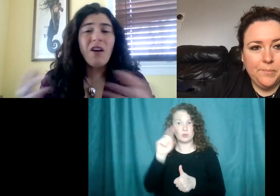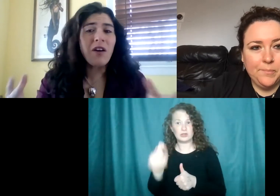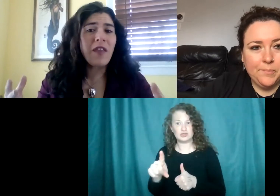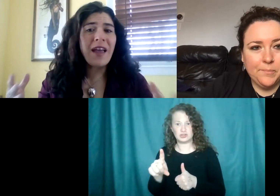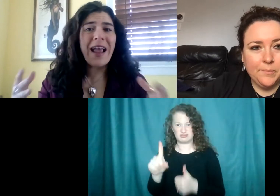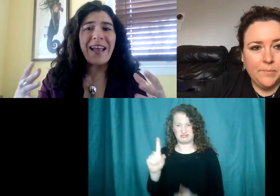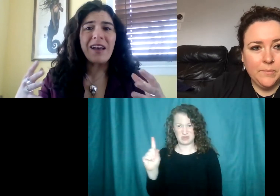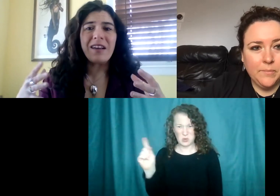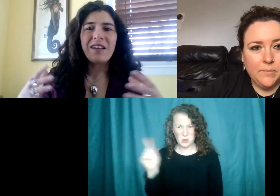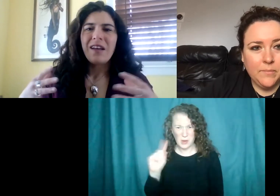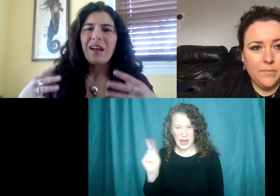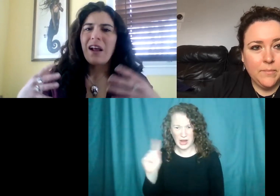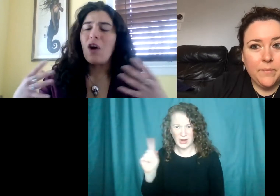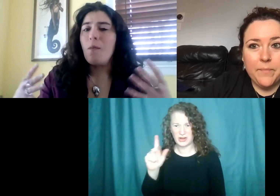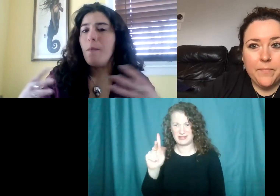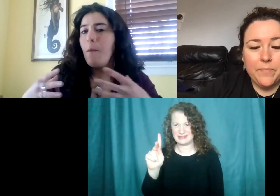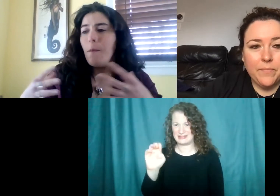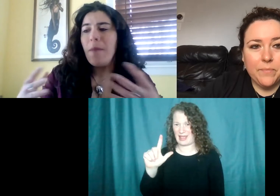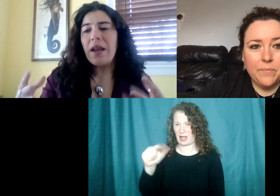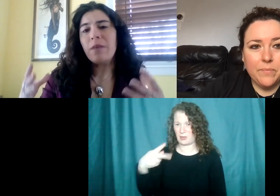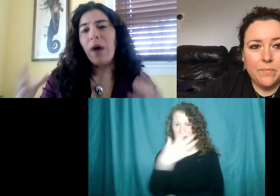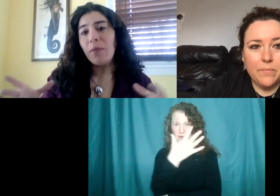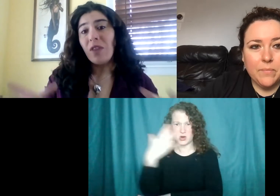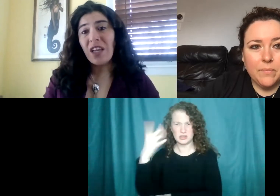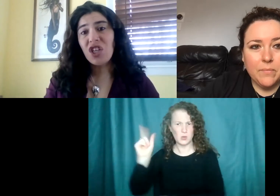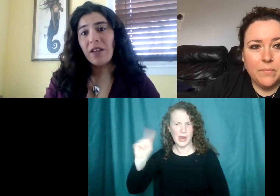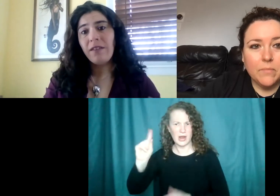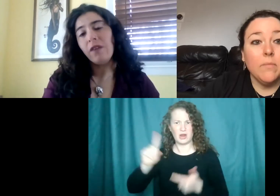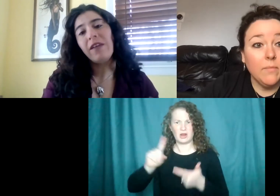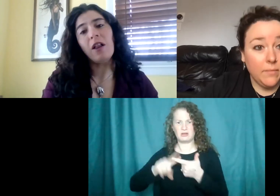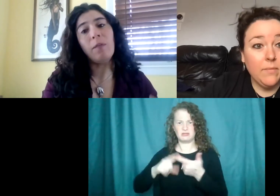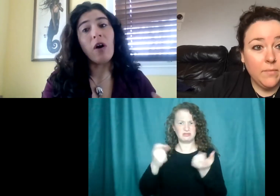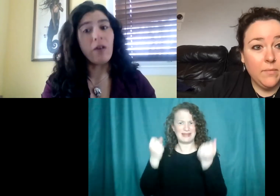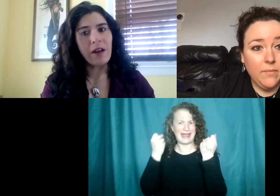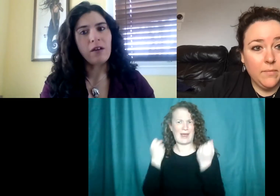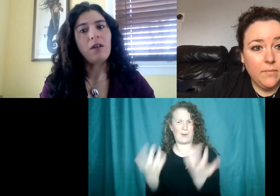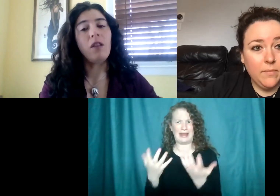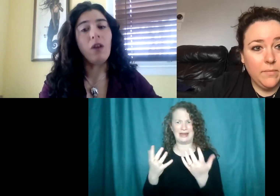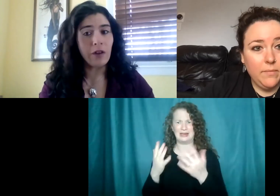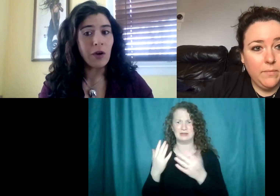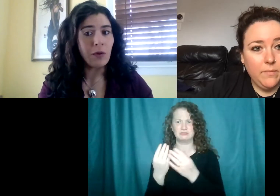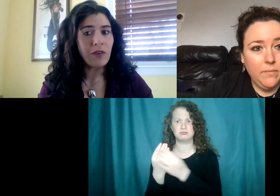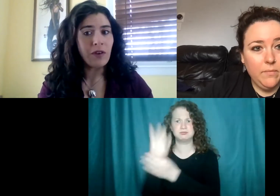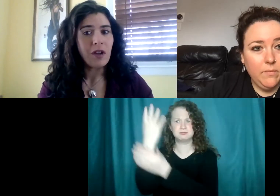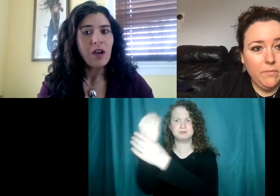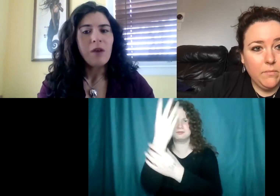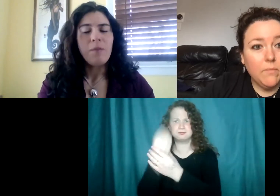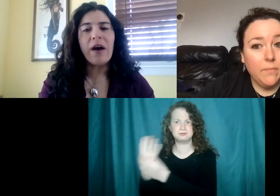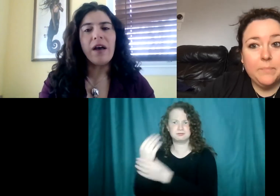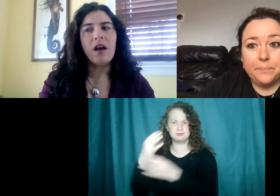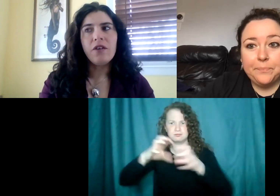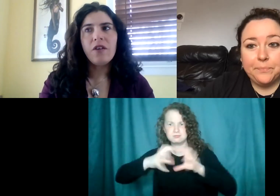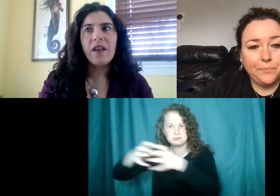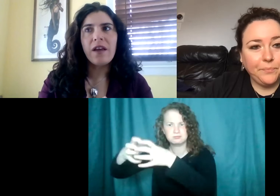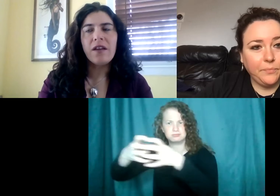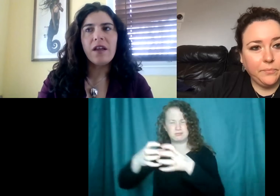where are they and how many populations of kelp are there along the coast?